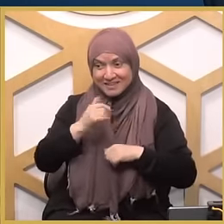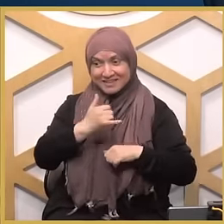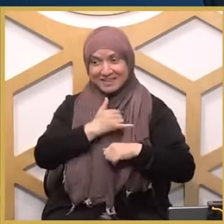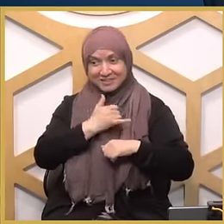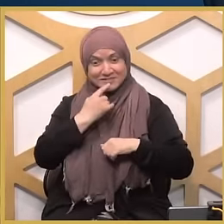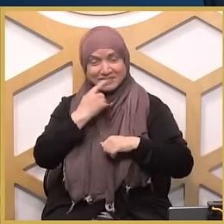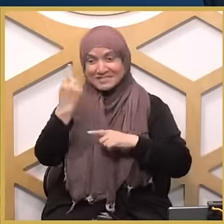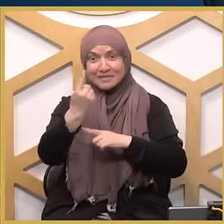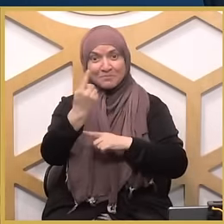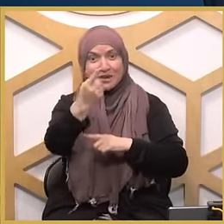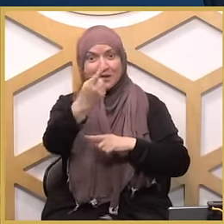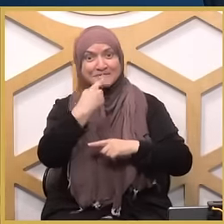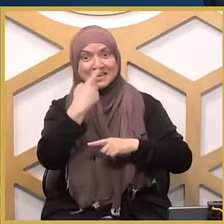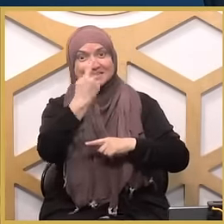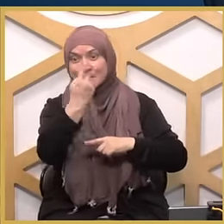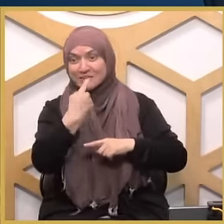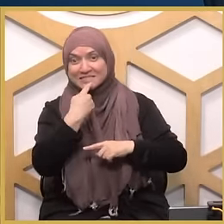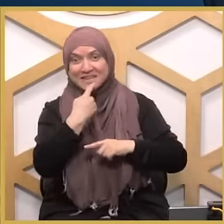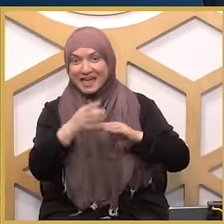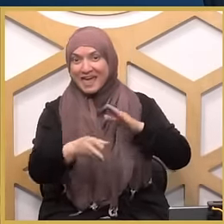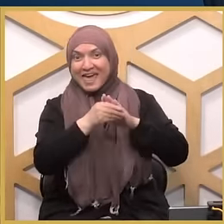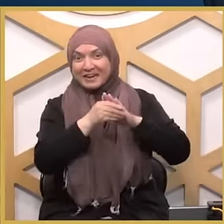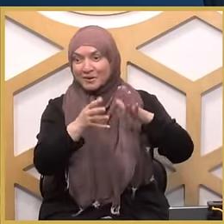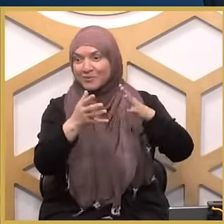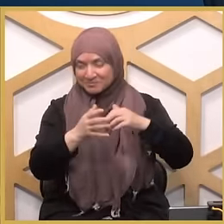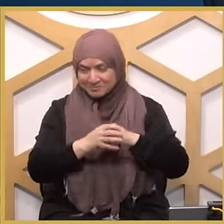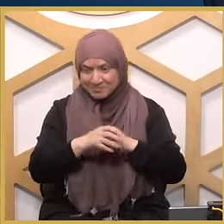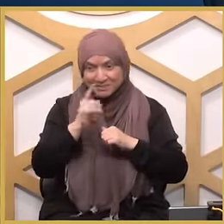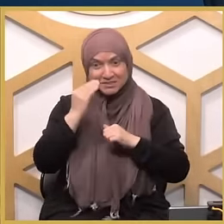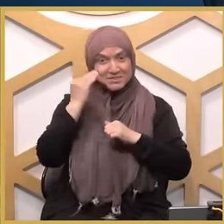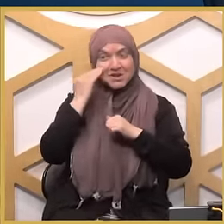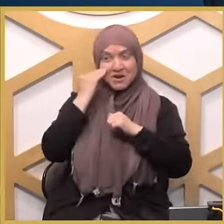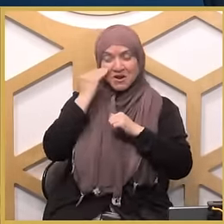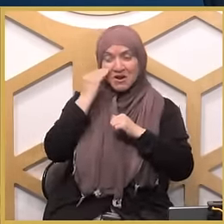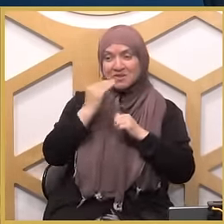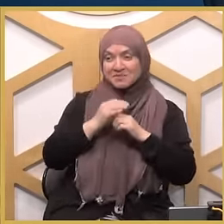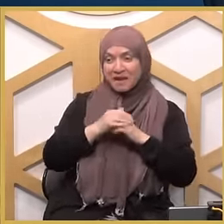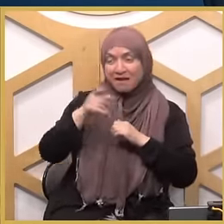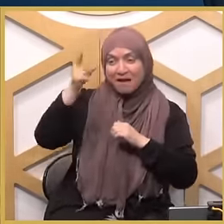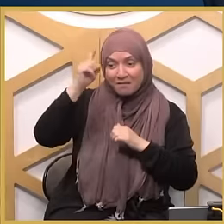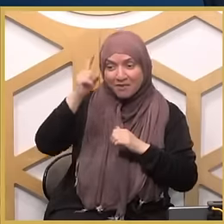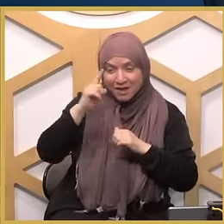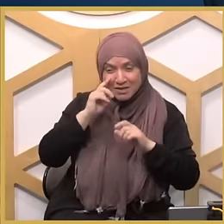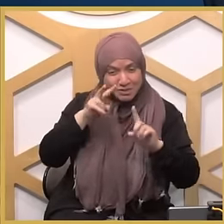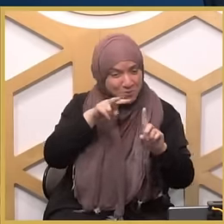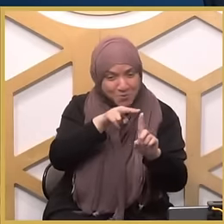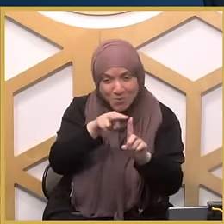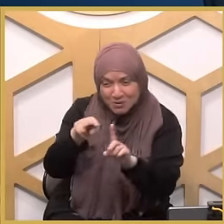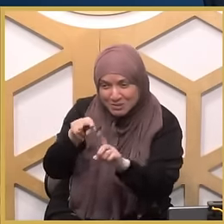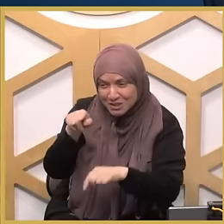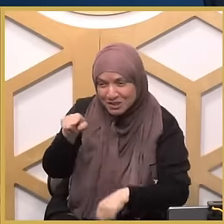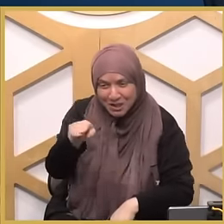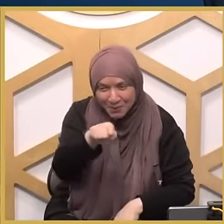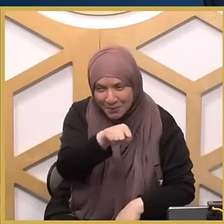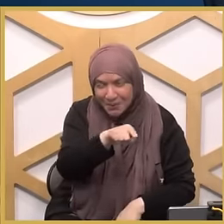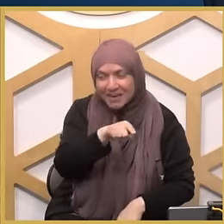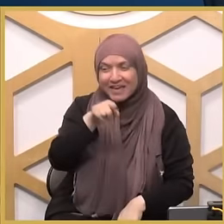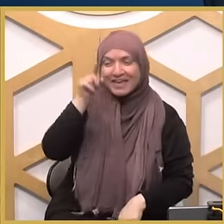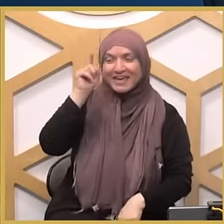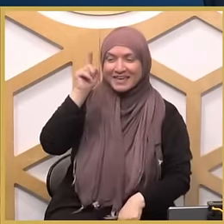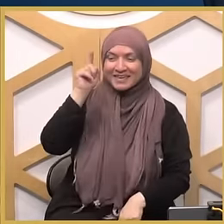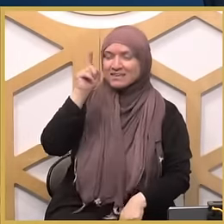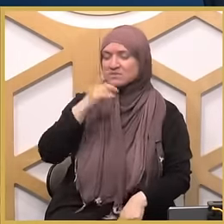He's watching you while He's pleased with you. Like, imagine, for example, if you have a child, right? The